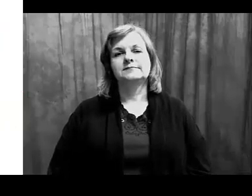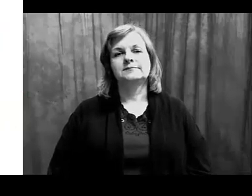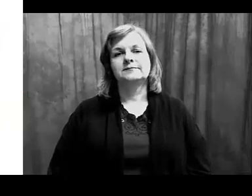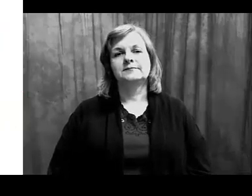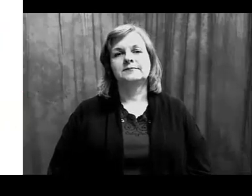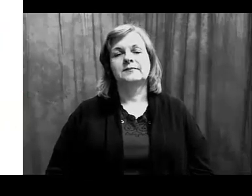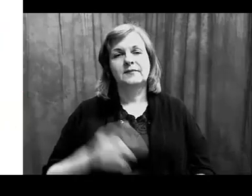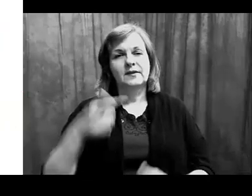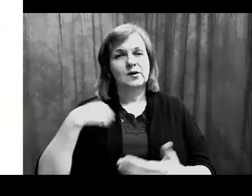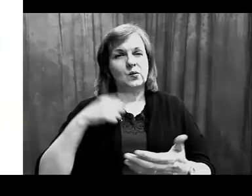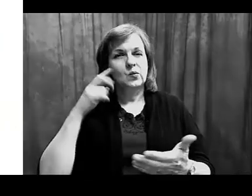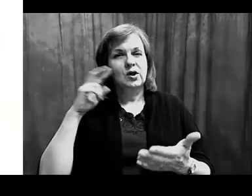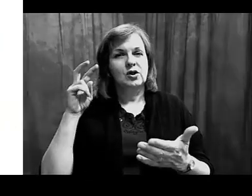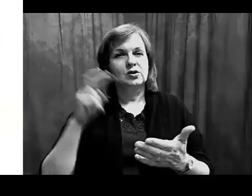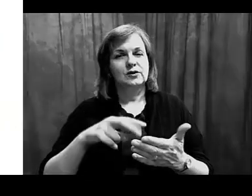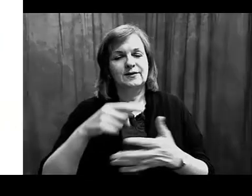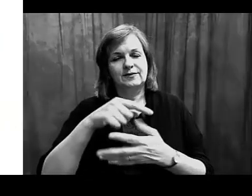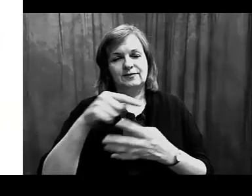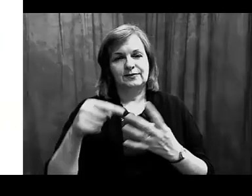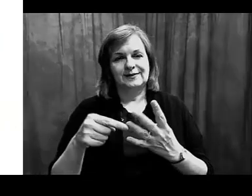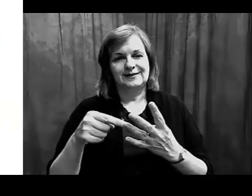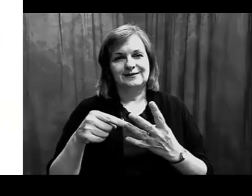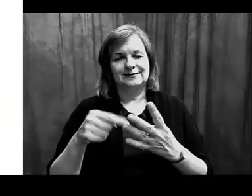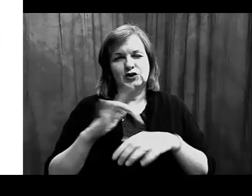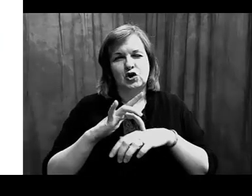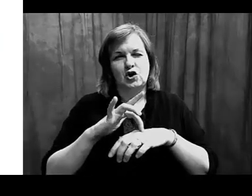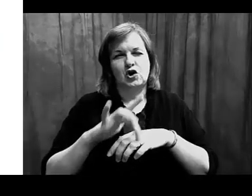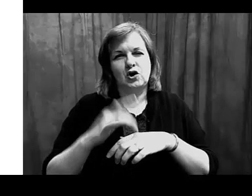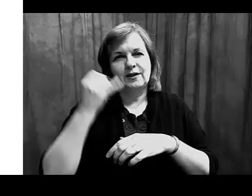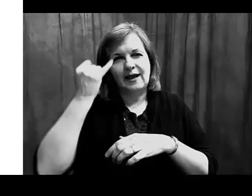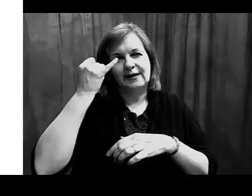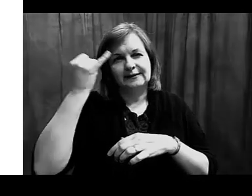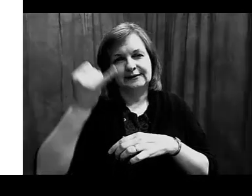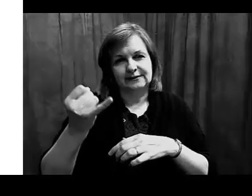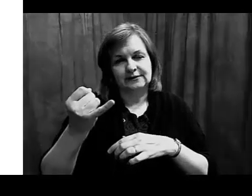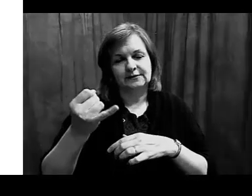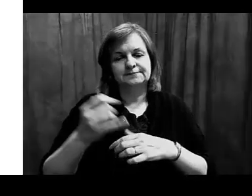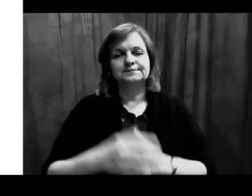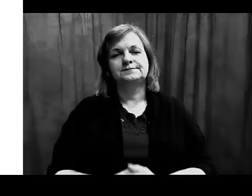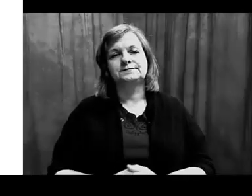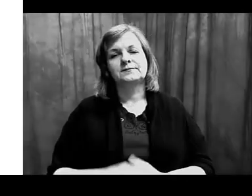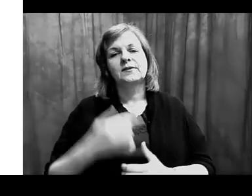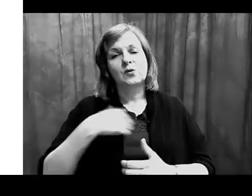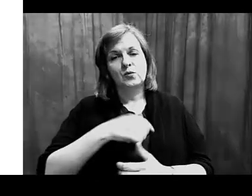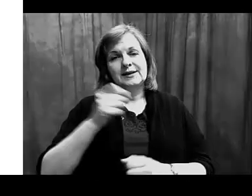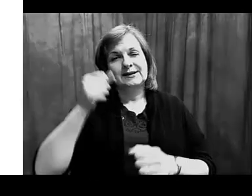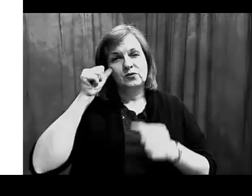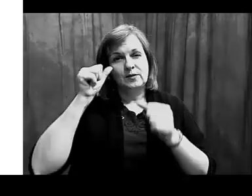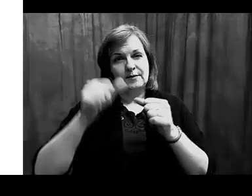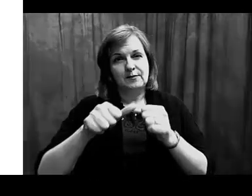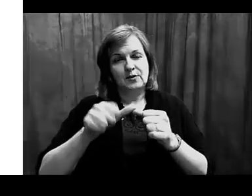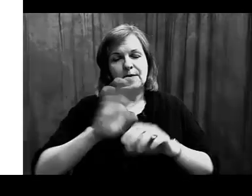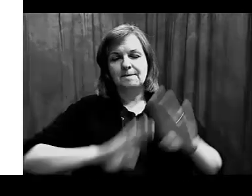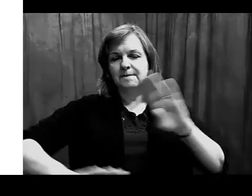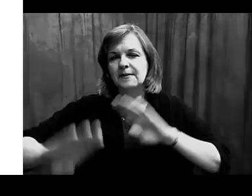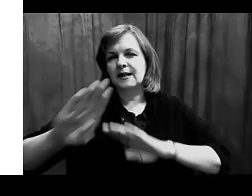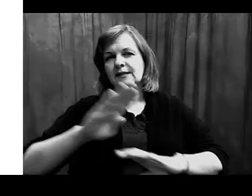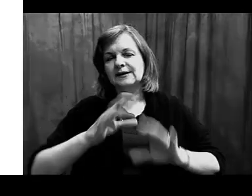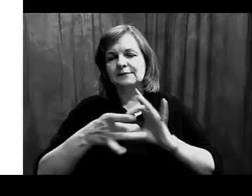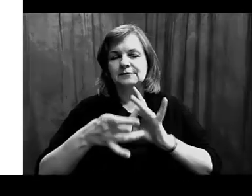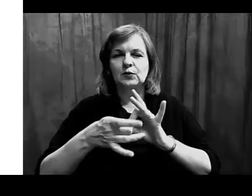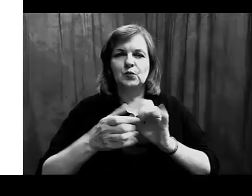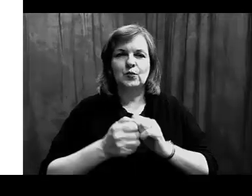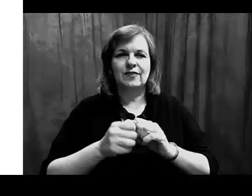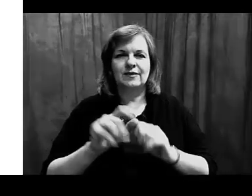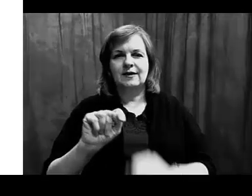So when we look at some of these early sorts of ideas, what we want to keep in mind is biology